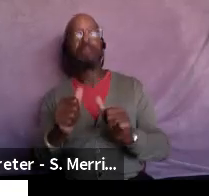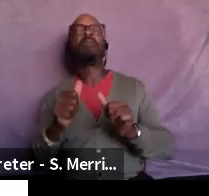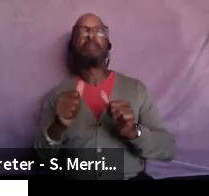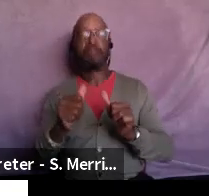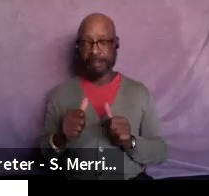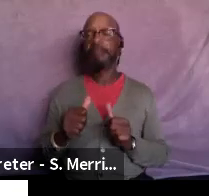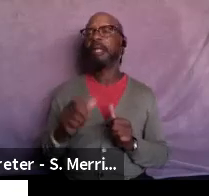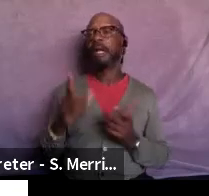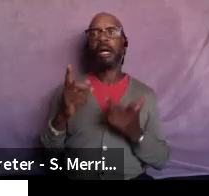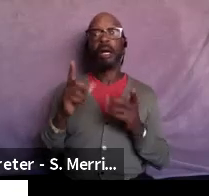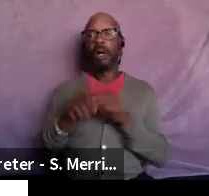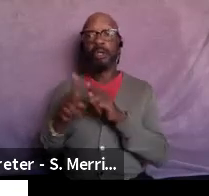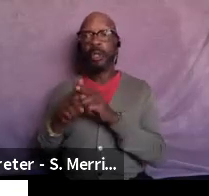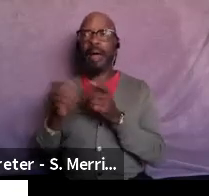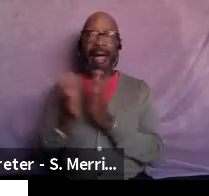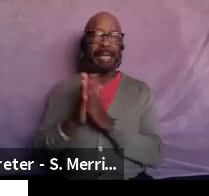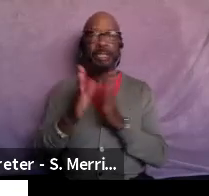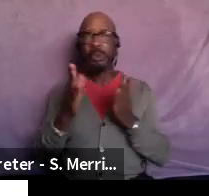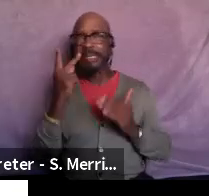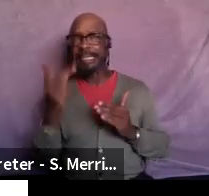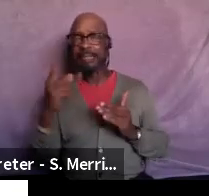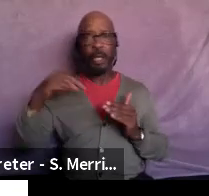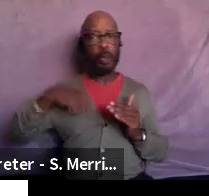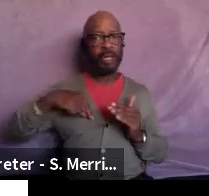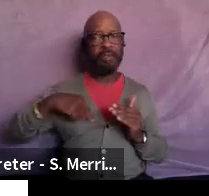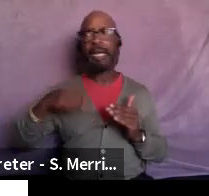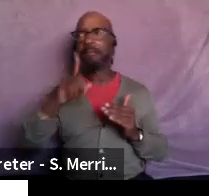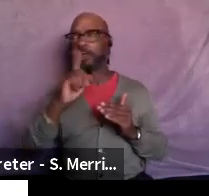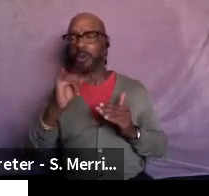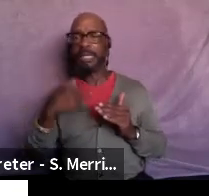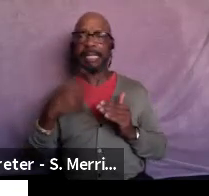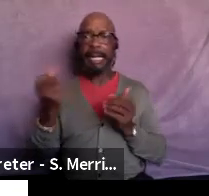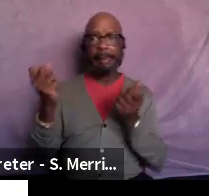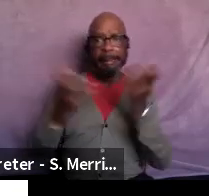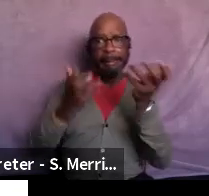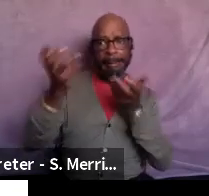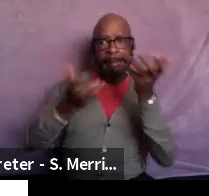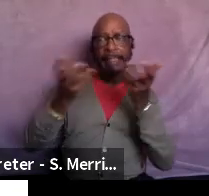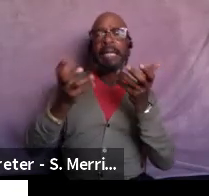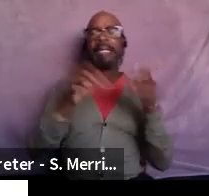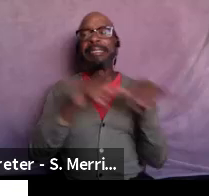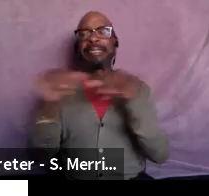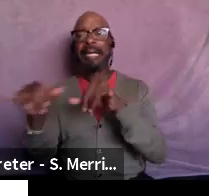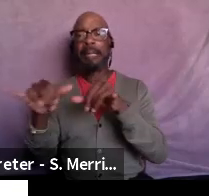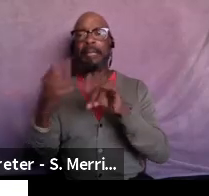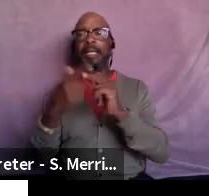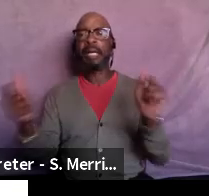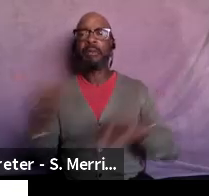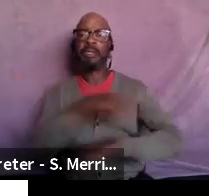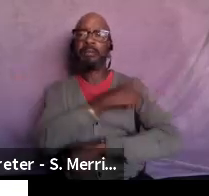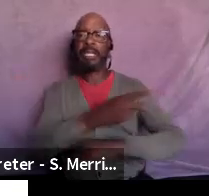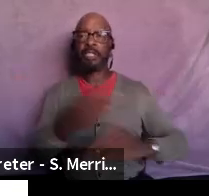are qualified and to make sure that they speak the same language as patients, and assure that the